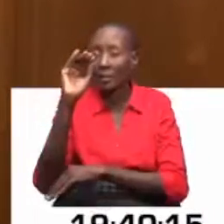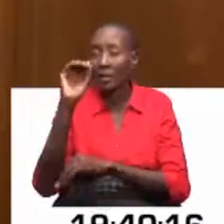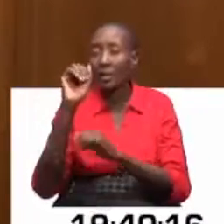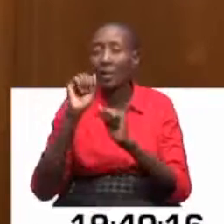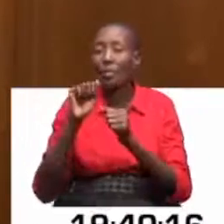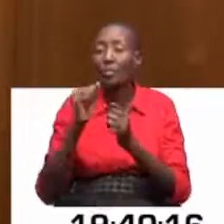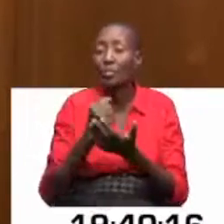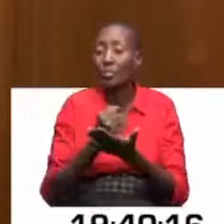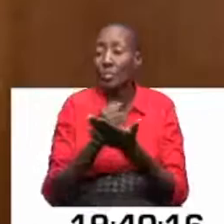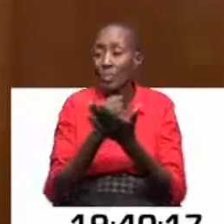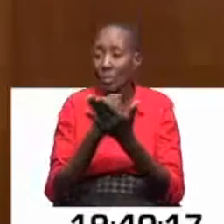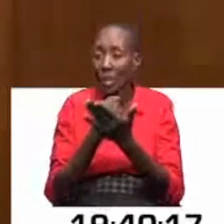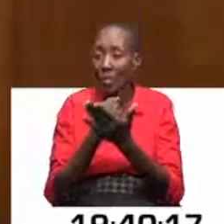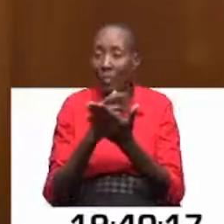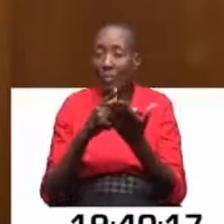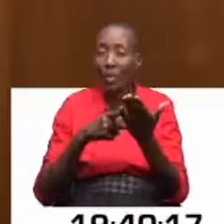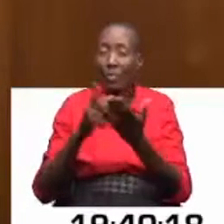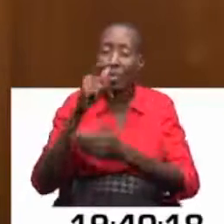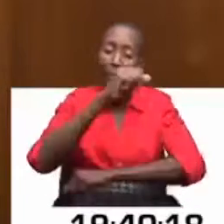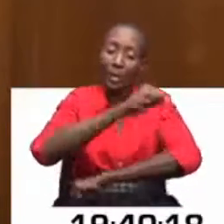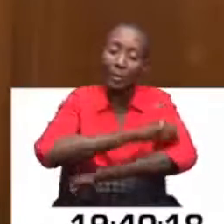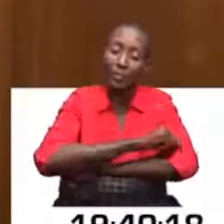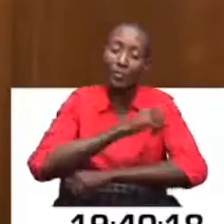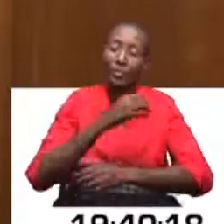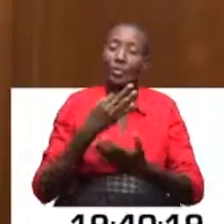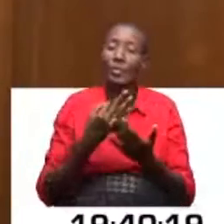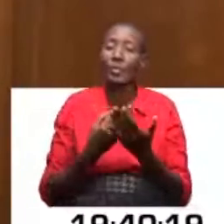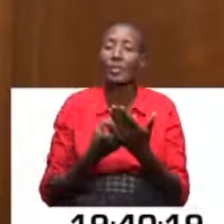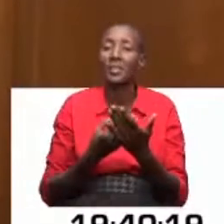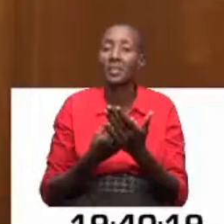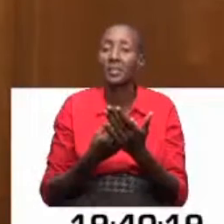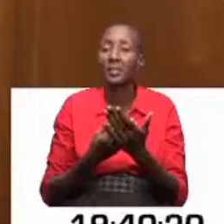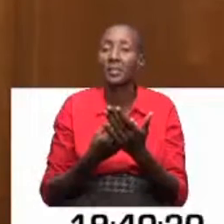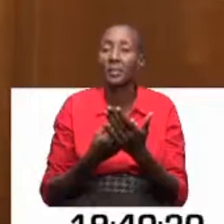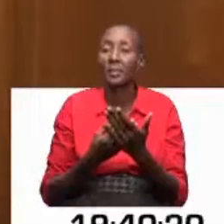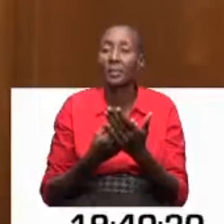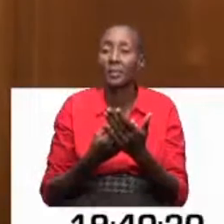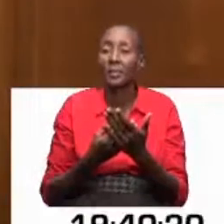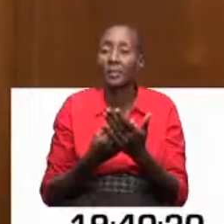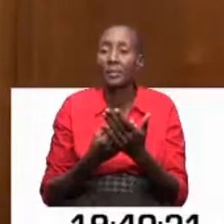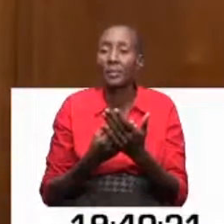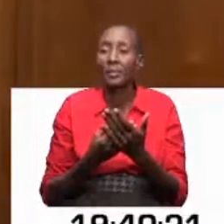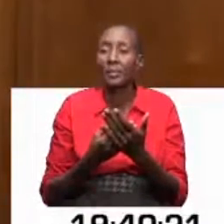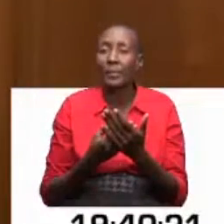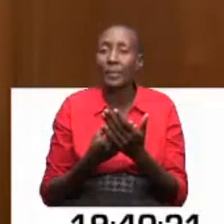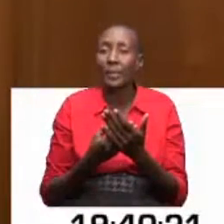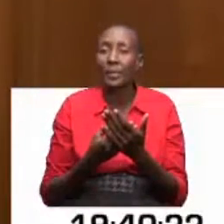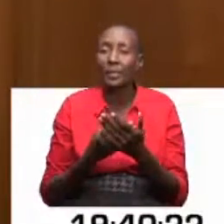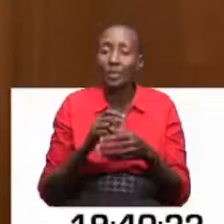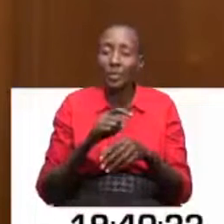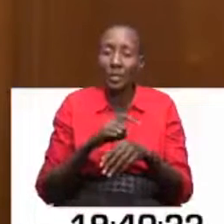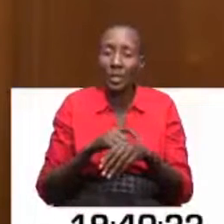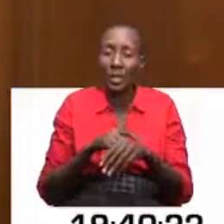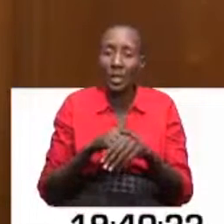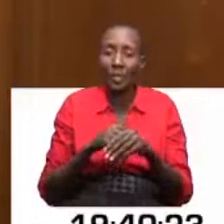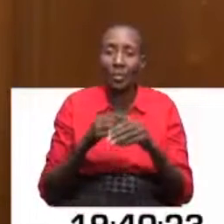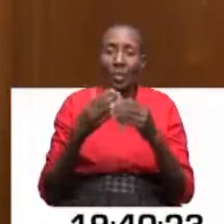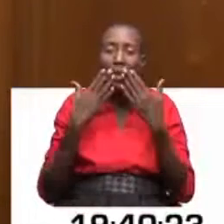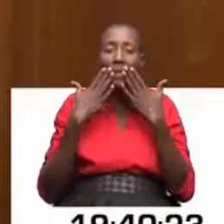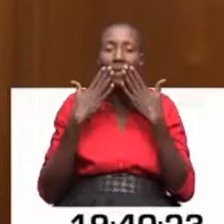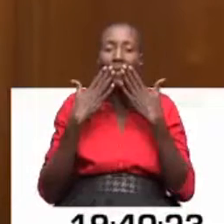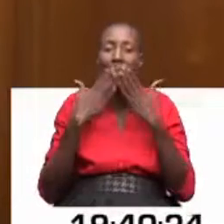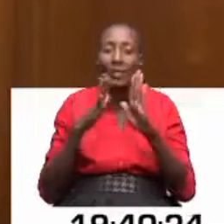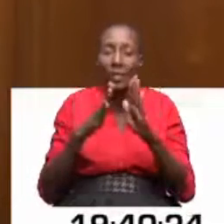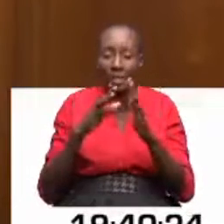help her with the payment of school fees so that uh upon conclusion of a succession